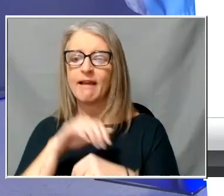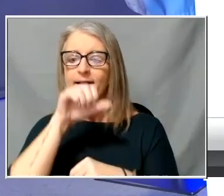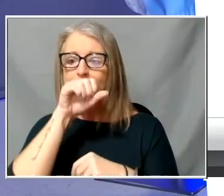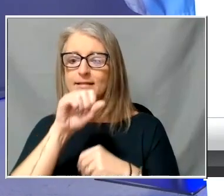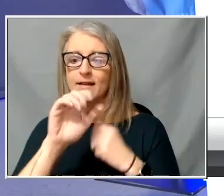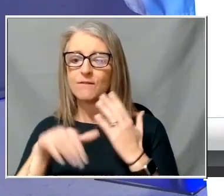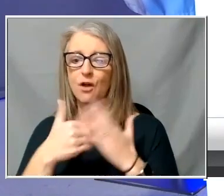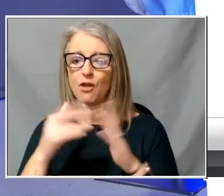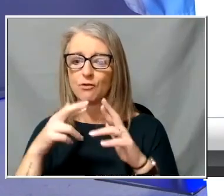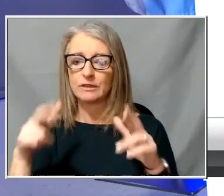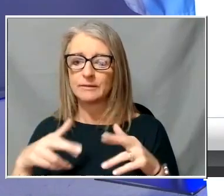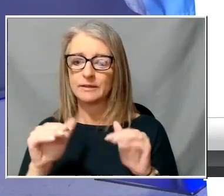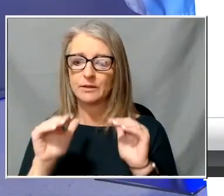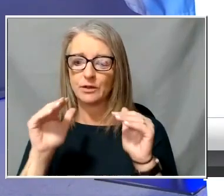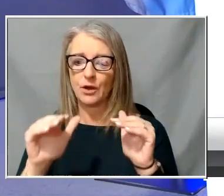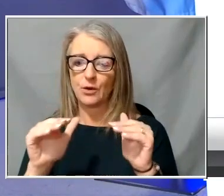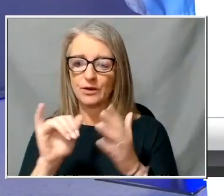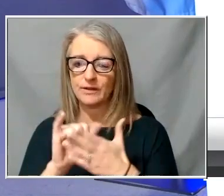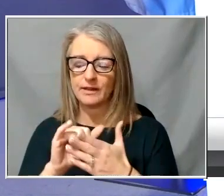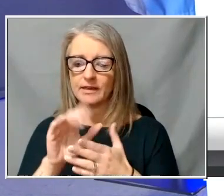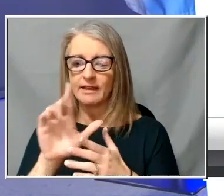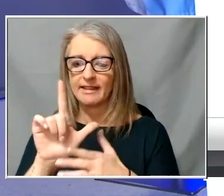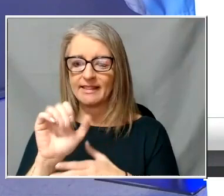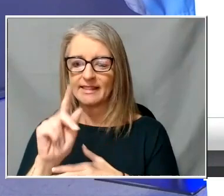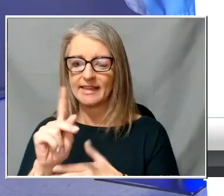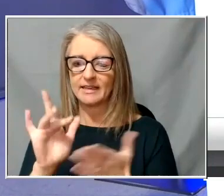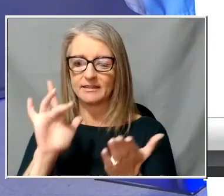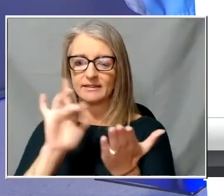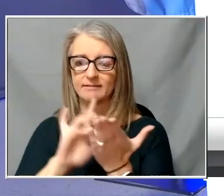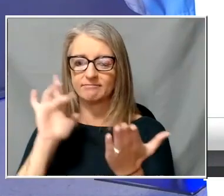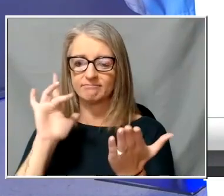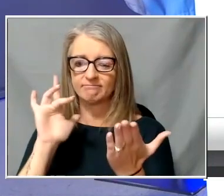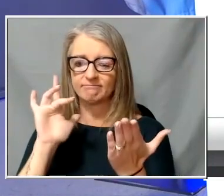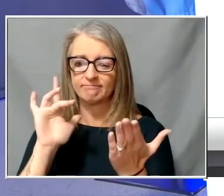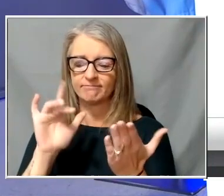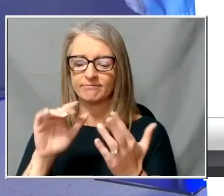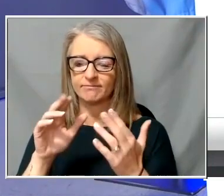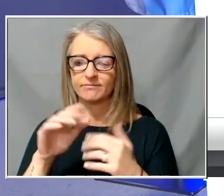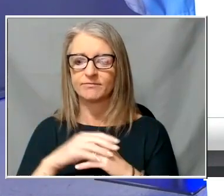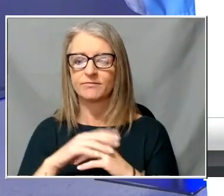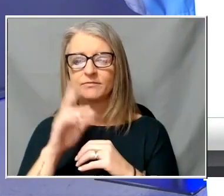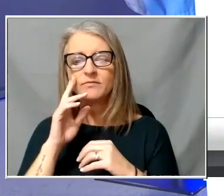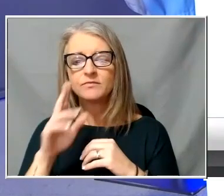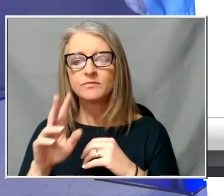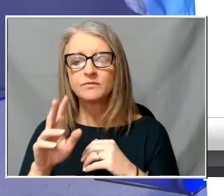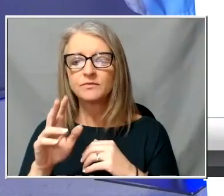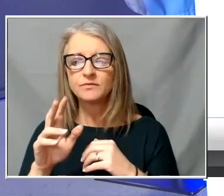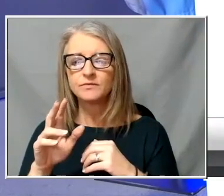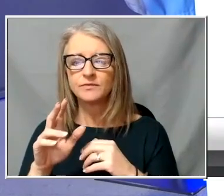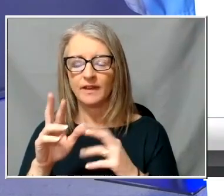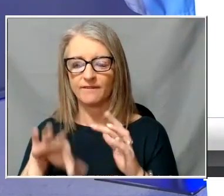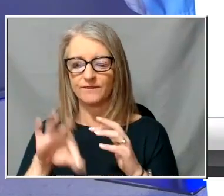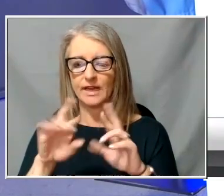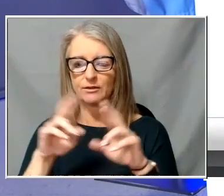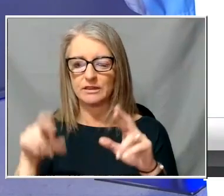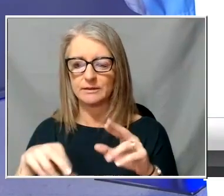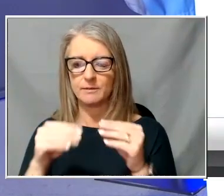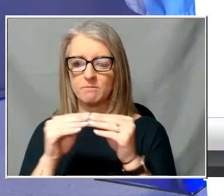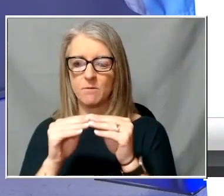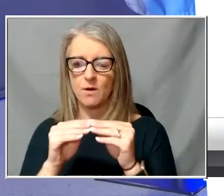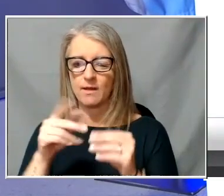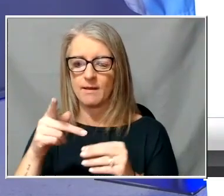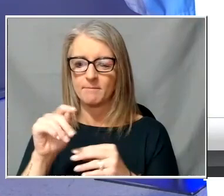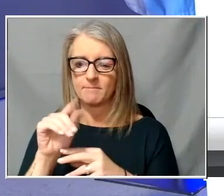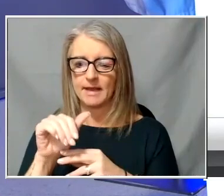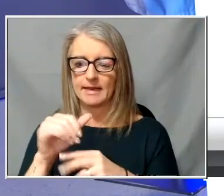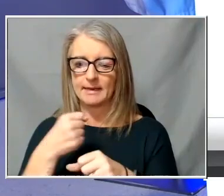recipes. Again, go to that bit.ly link right there /MMU recipes, and you can find those recipes and all sorts of good stuff that Pattie likes to